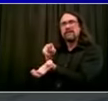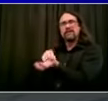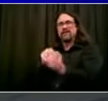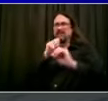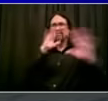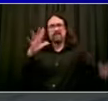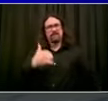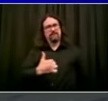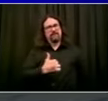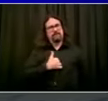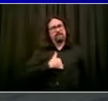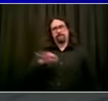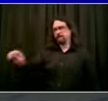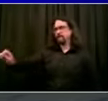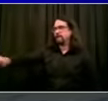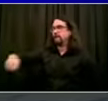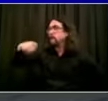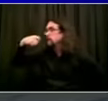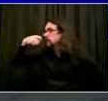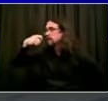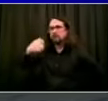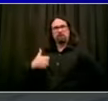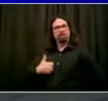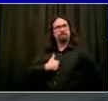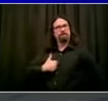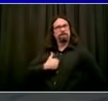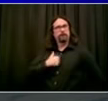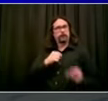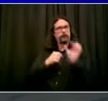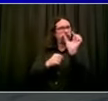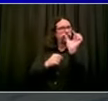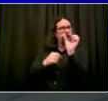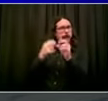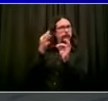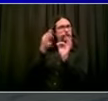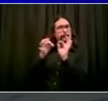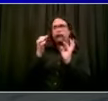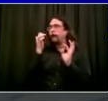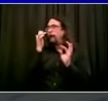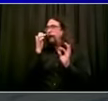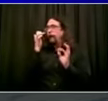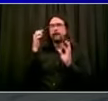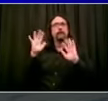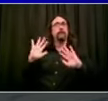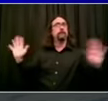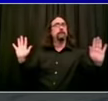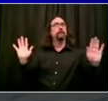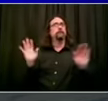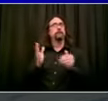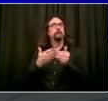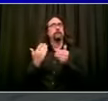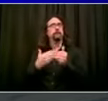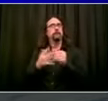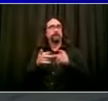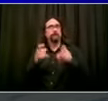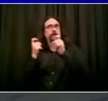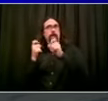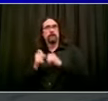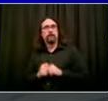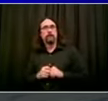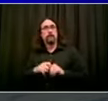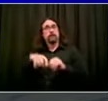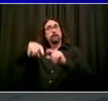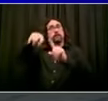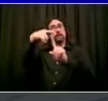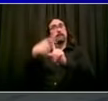doing testing at 12 different schools. We're going to keep doing that. Finally, we're building out rapid testing at 8